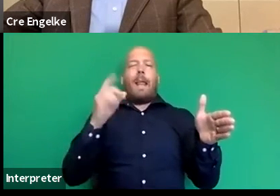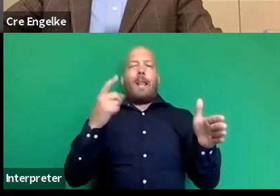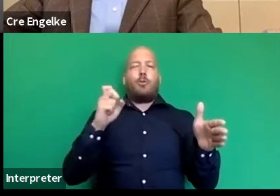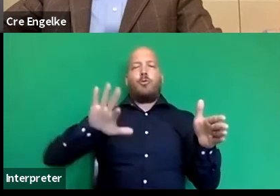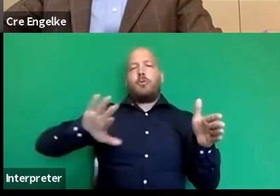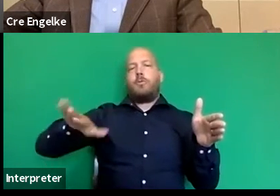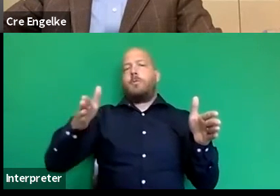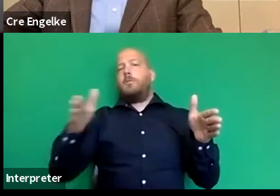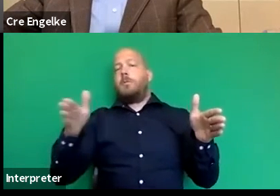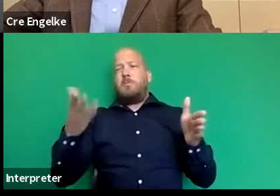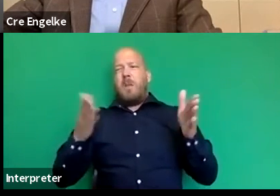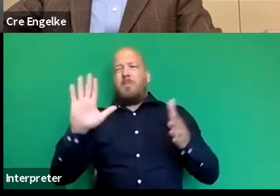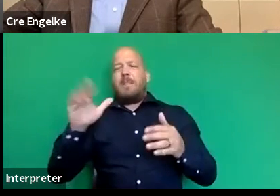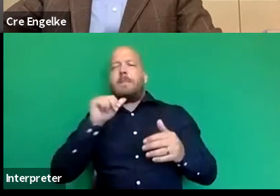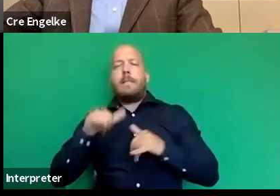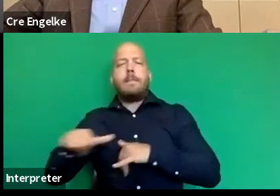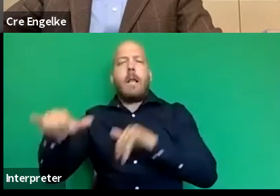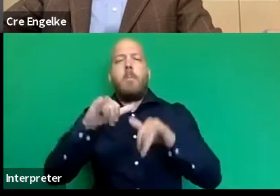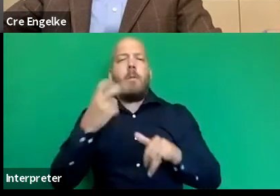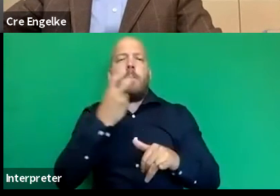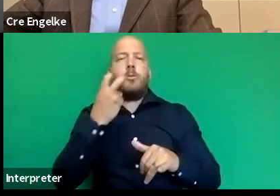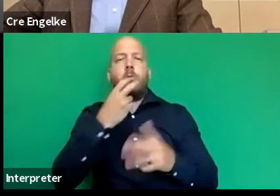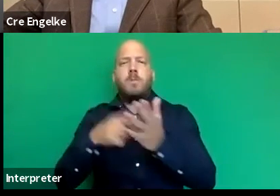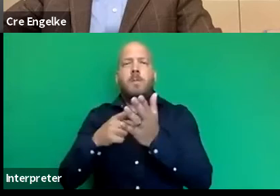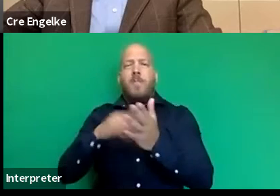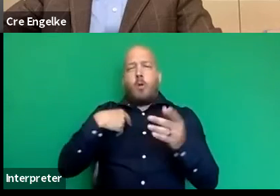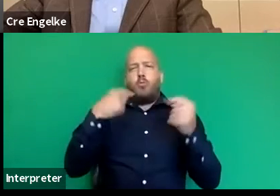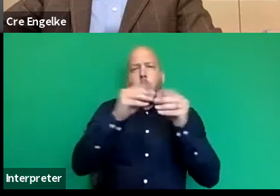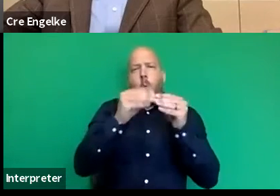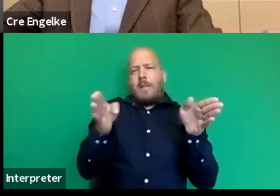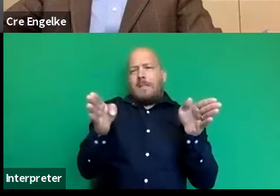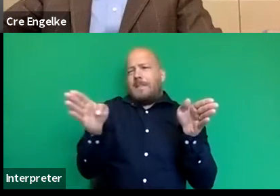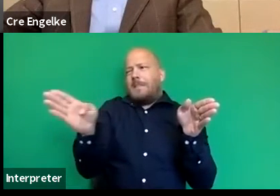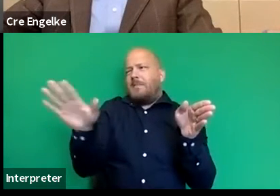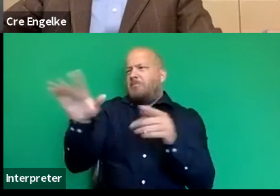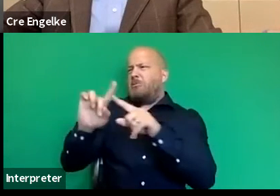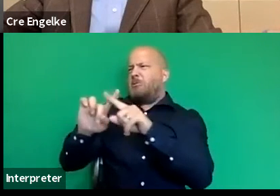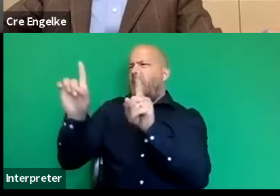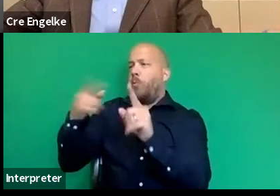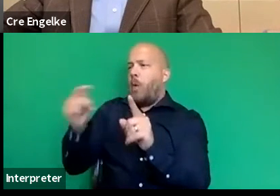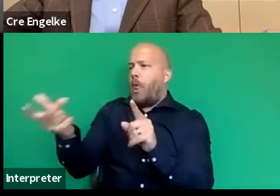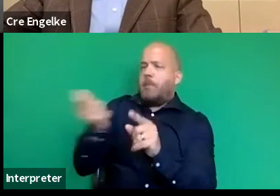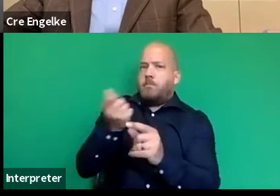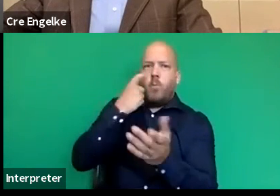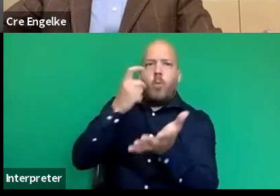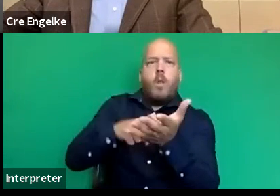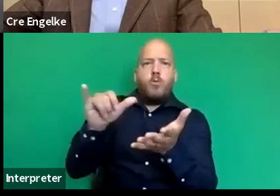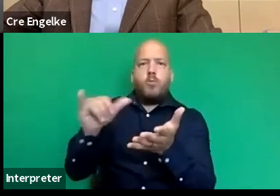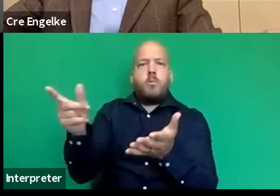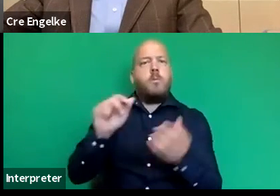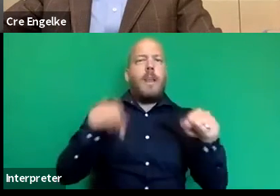that area for gaining data about those other types of accents or